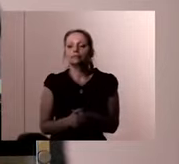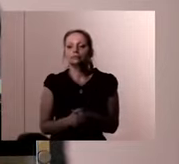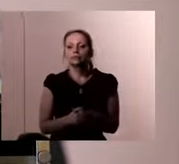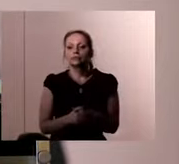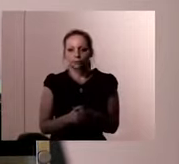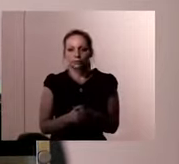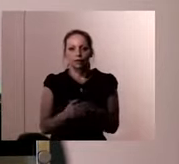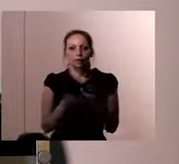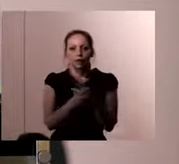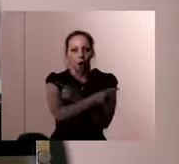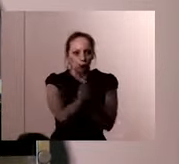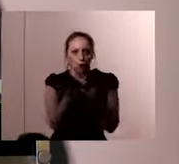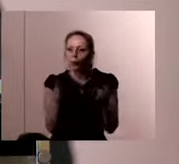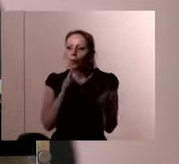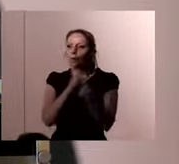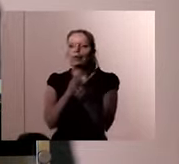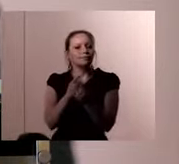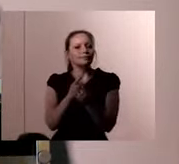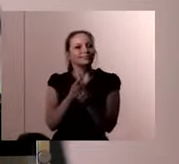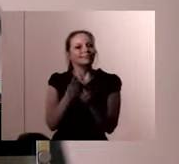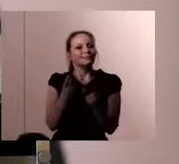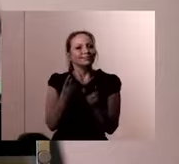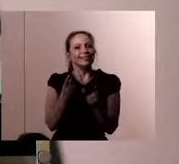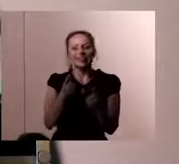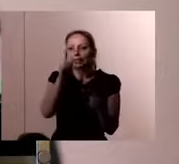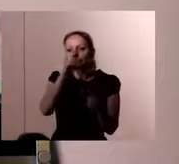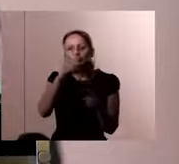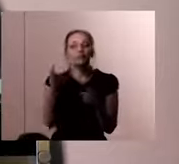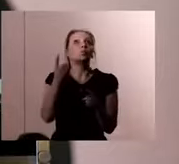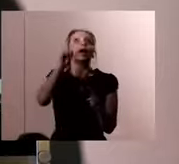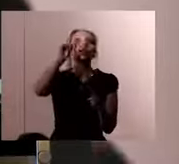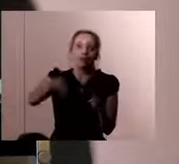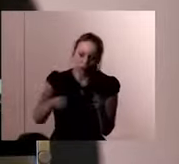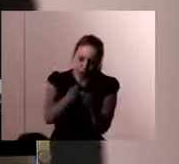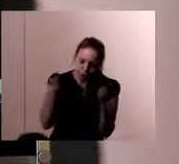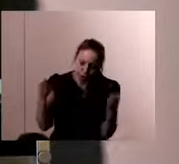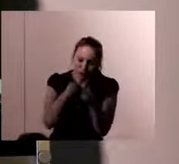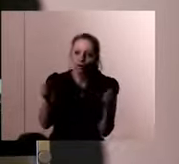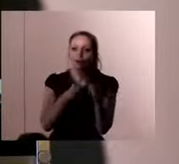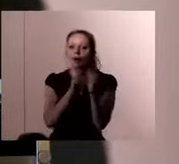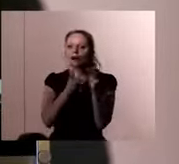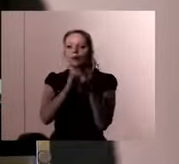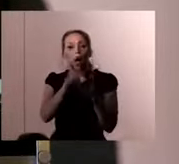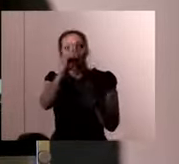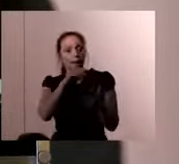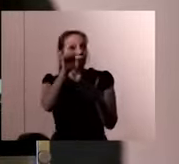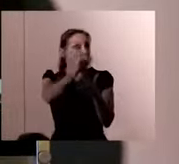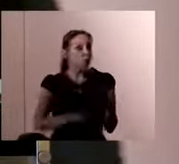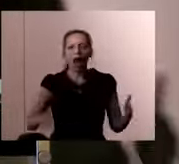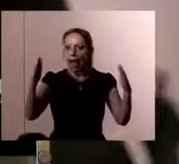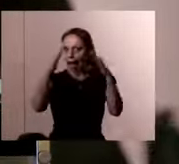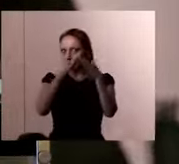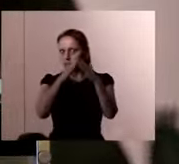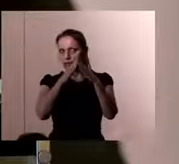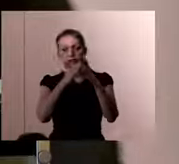You'll meet some of these characters in about 1,000 newspaper articles. So for example, people who buy houses are almost always